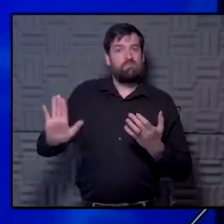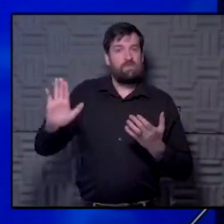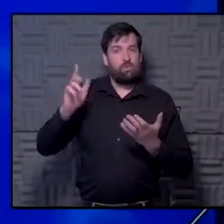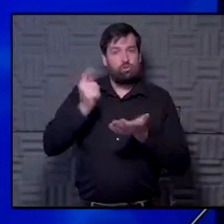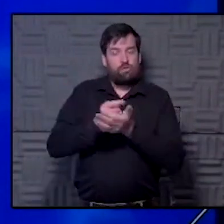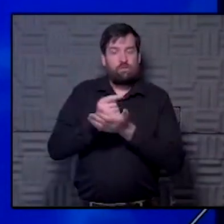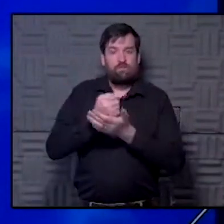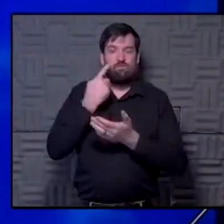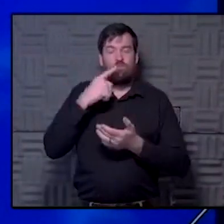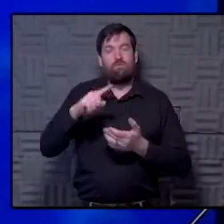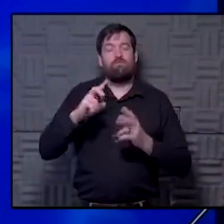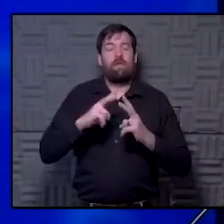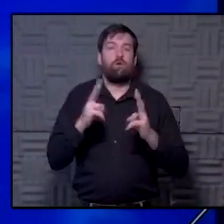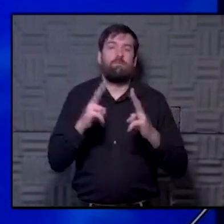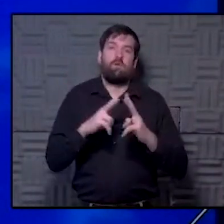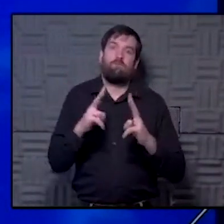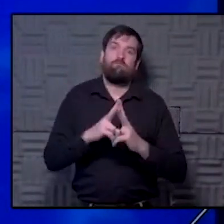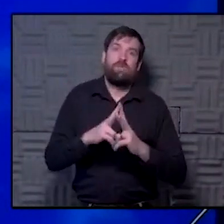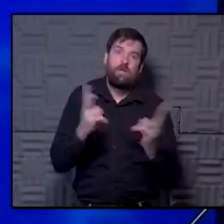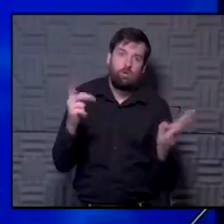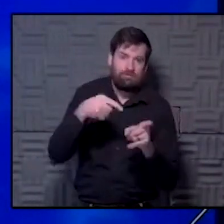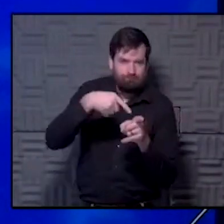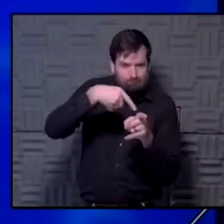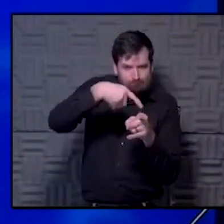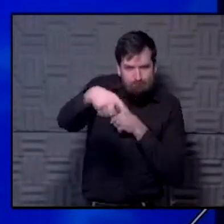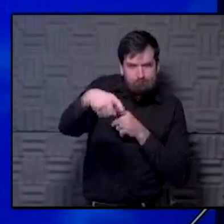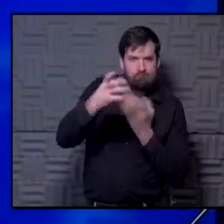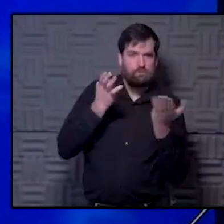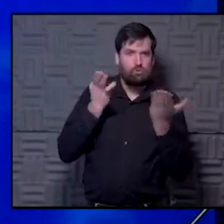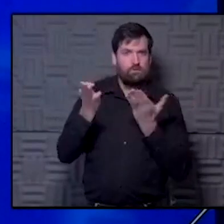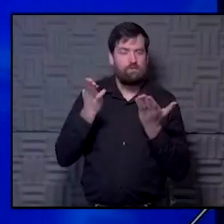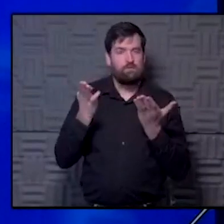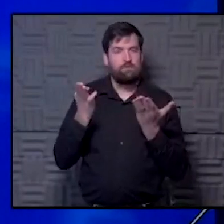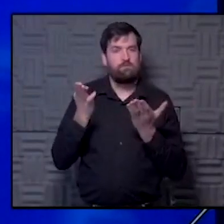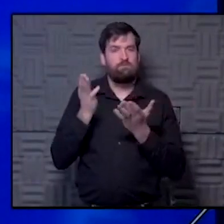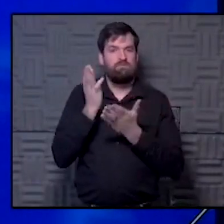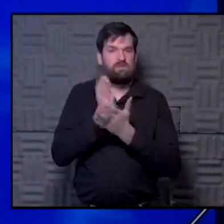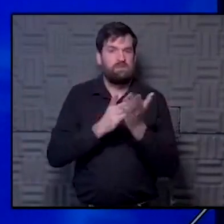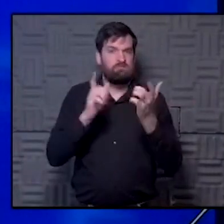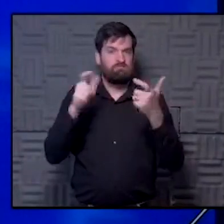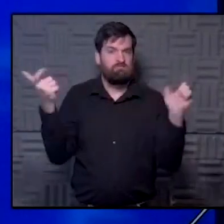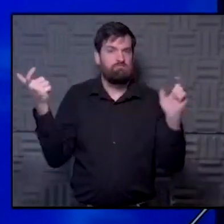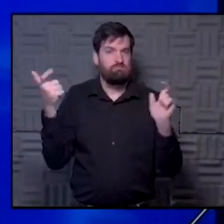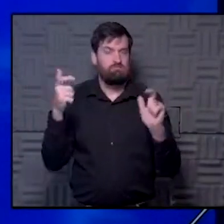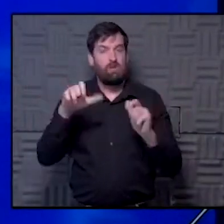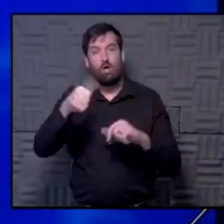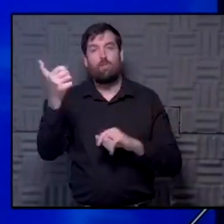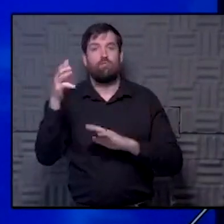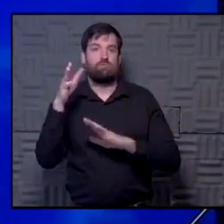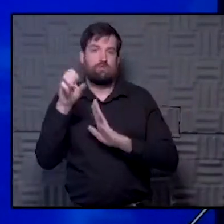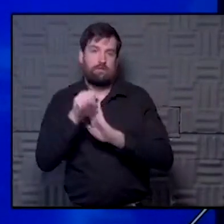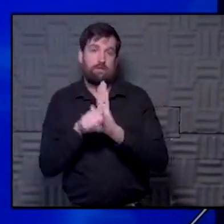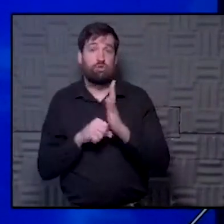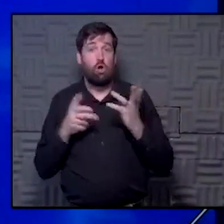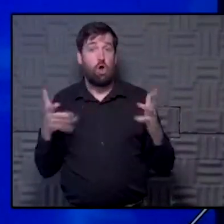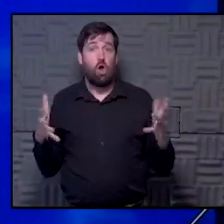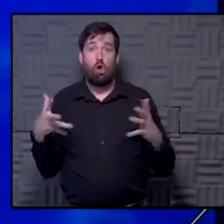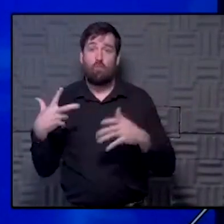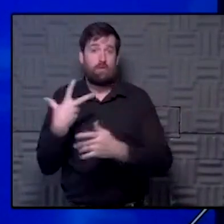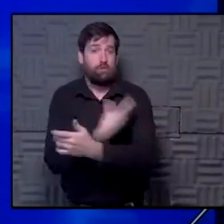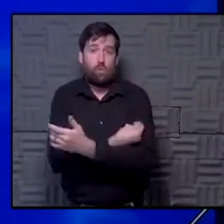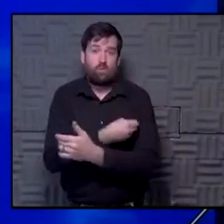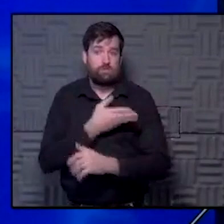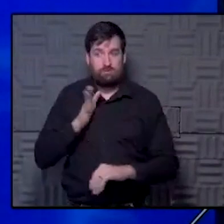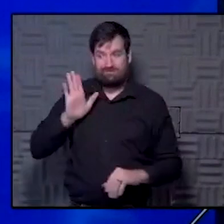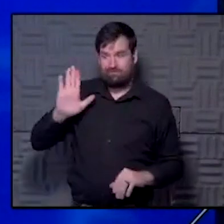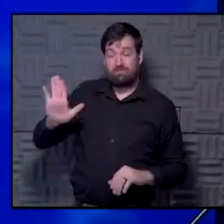for very, very, very specialized services at some larger institutions in other states. And they've already received their doses